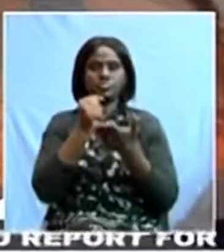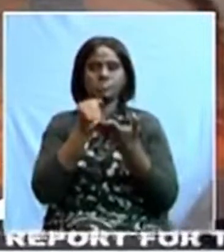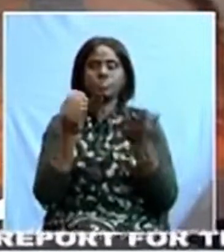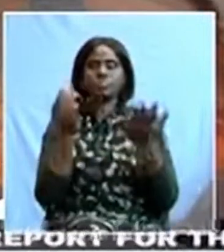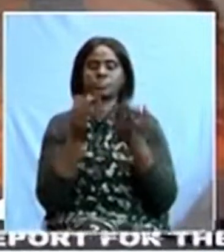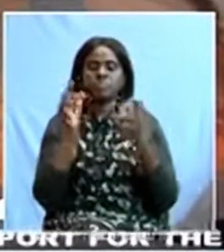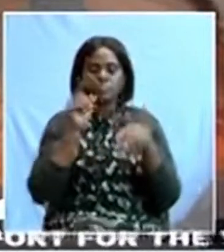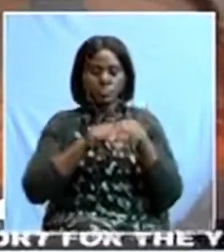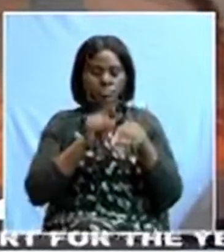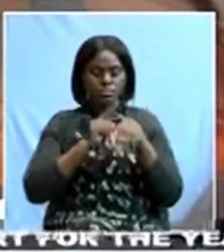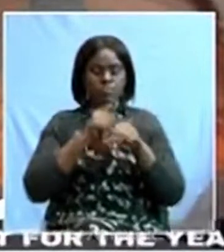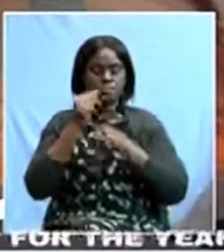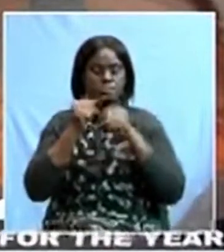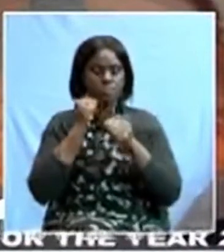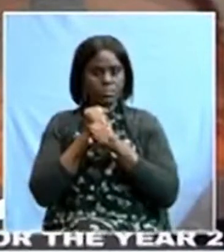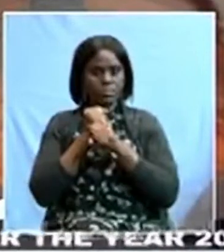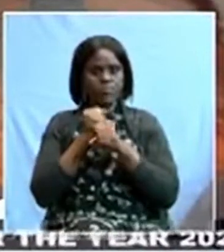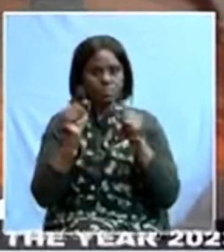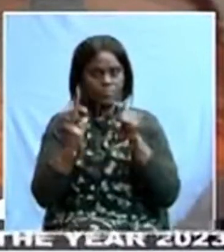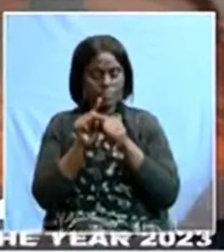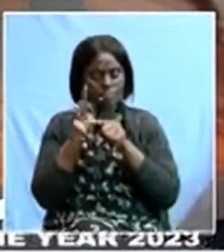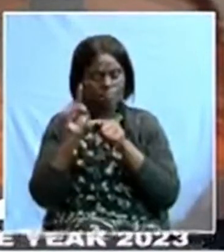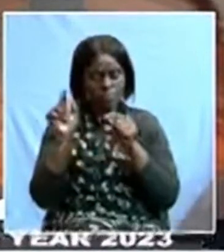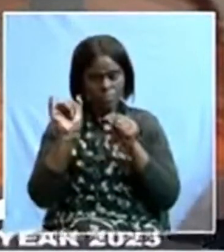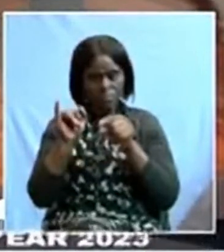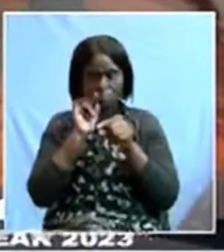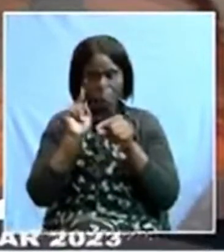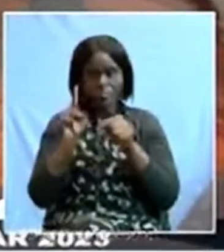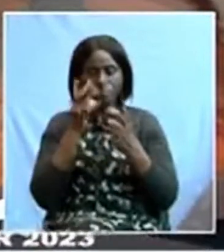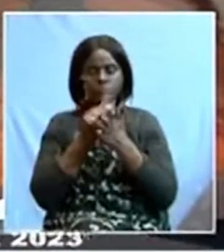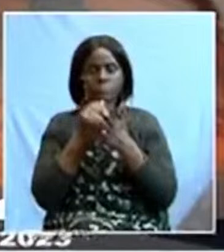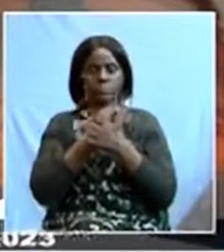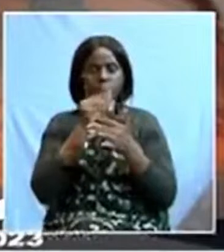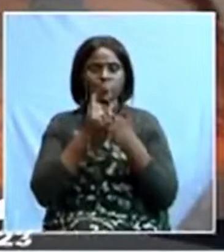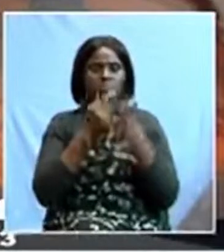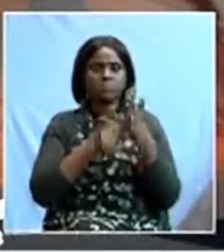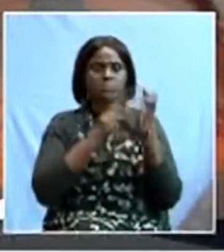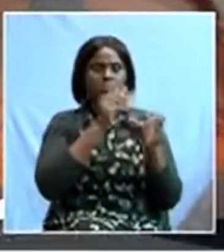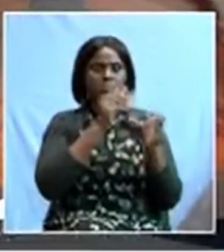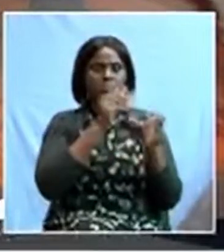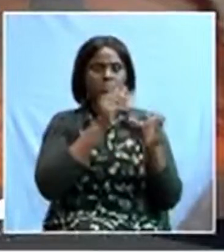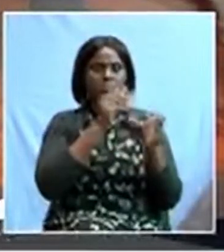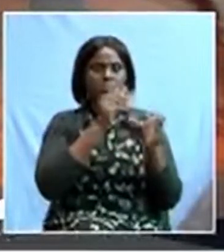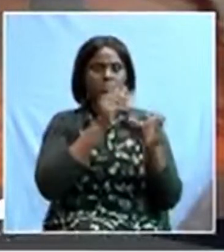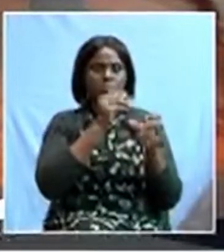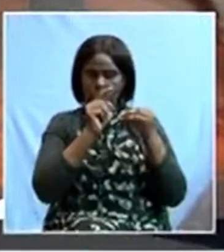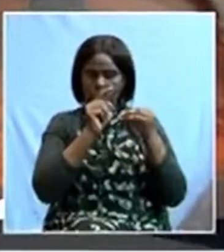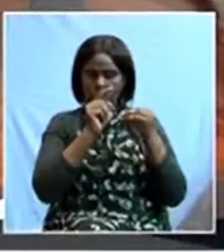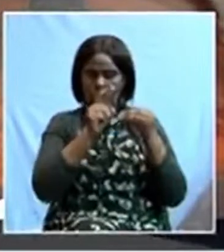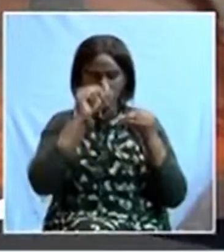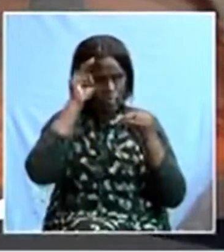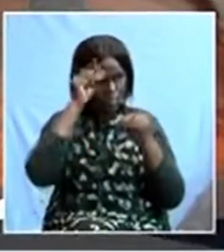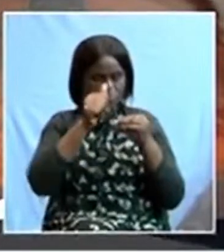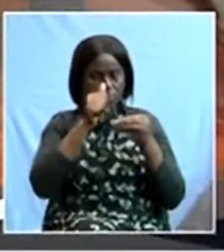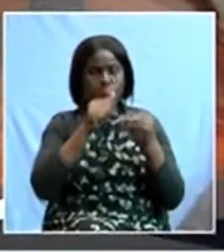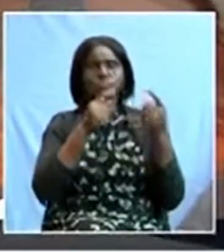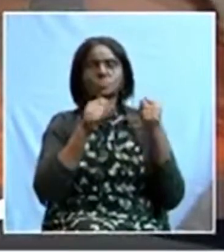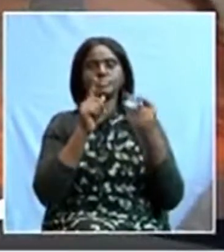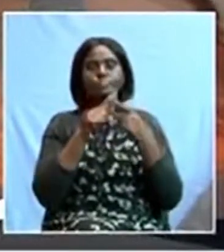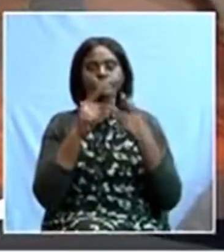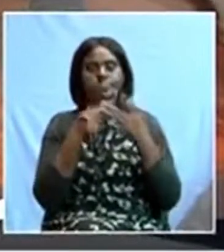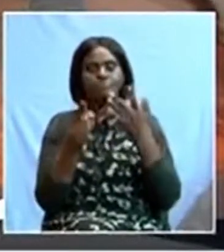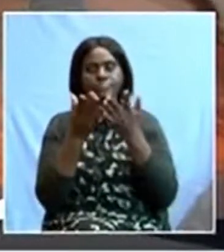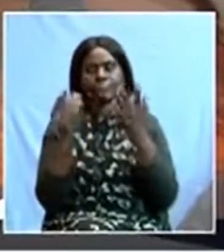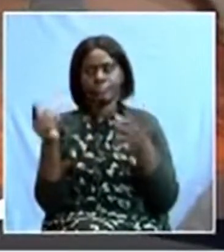for during the fiscal year and that the funds were received at demand ministry and researches